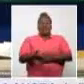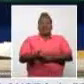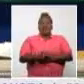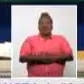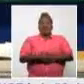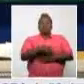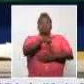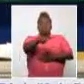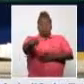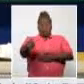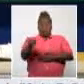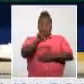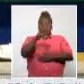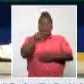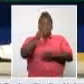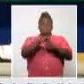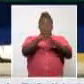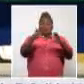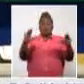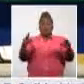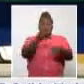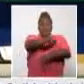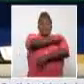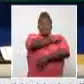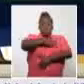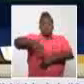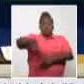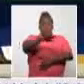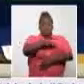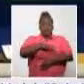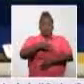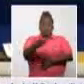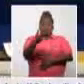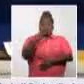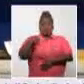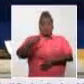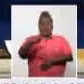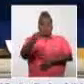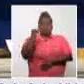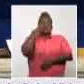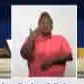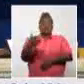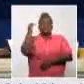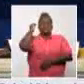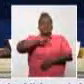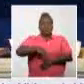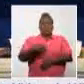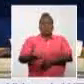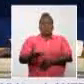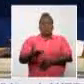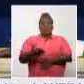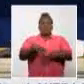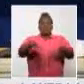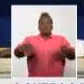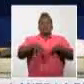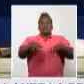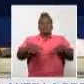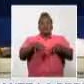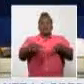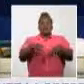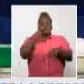Good morning to you and the audience that tune in every morning who is interested to know about developments related to the COVID-19